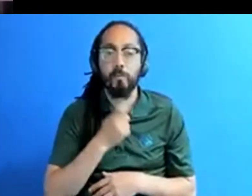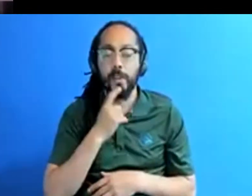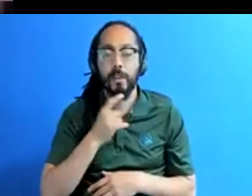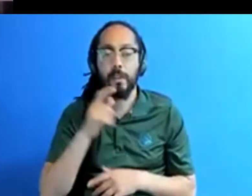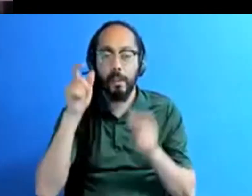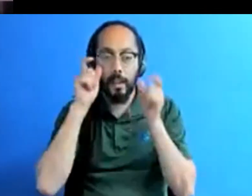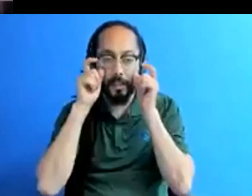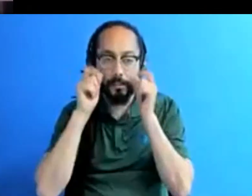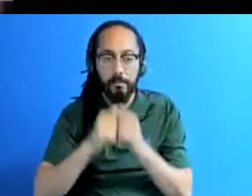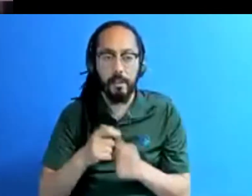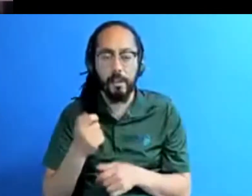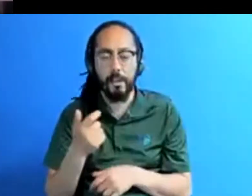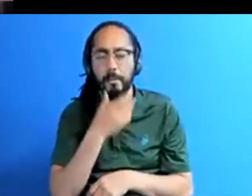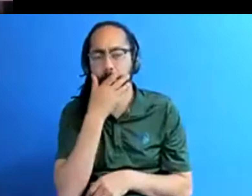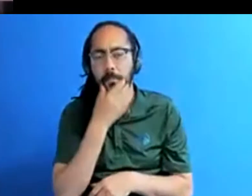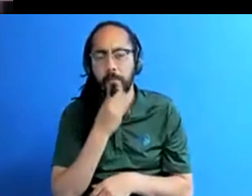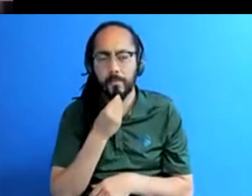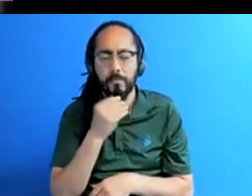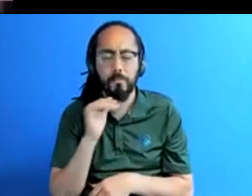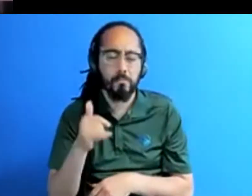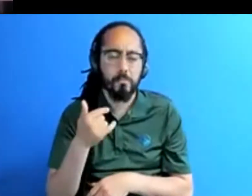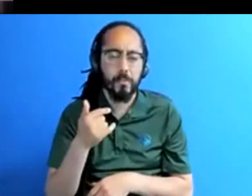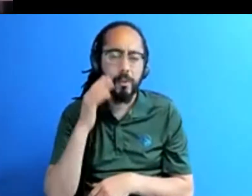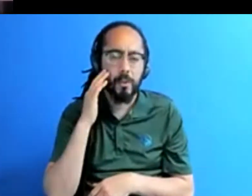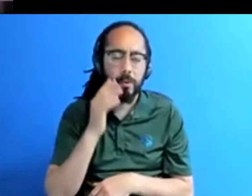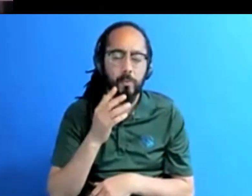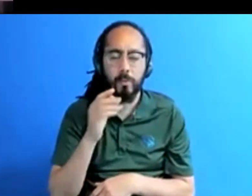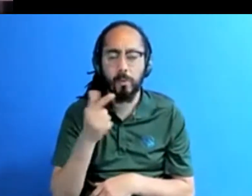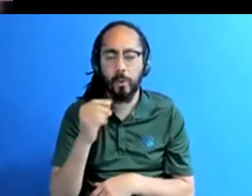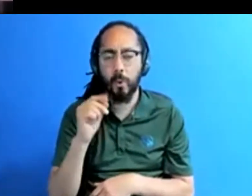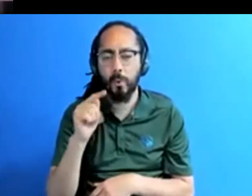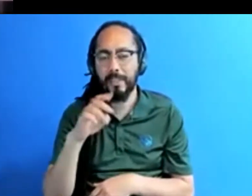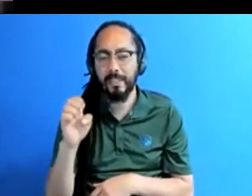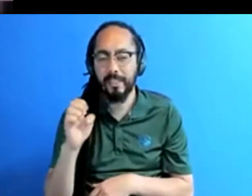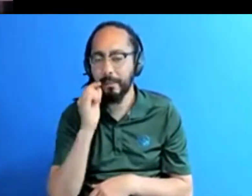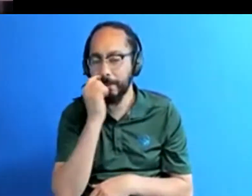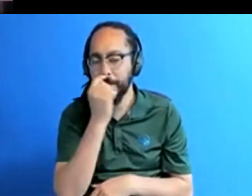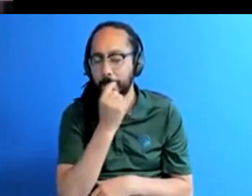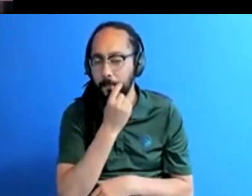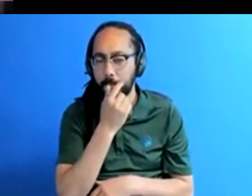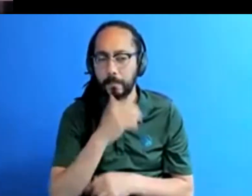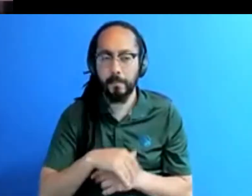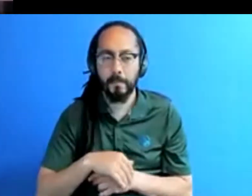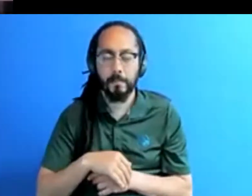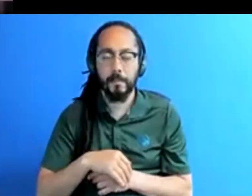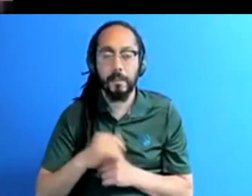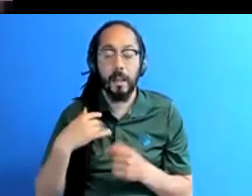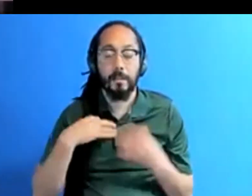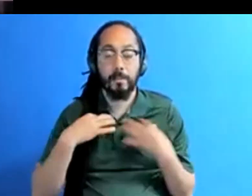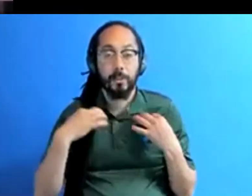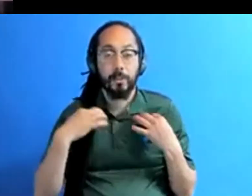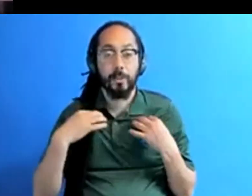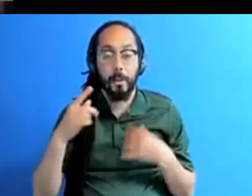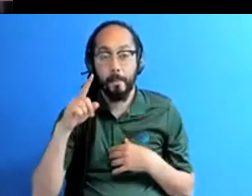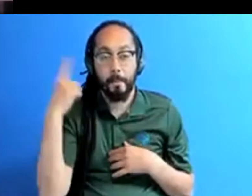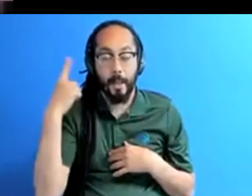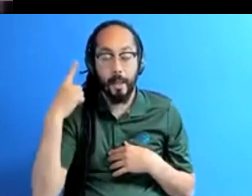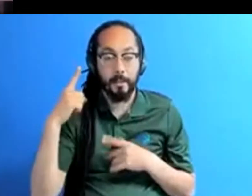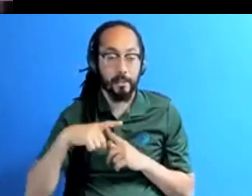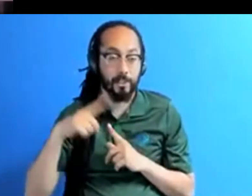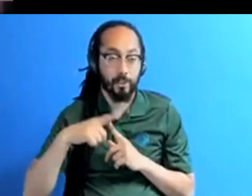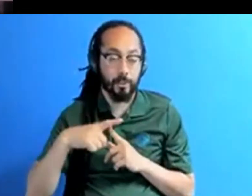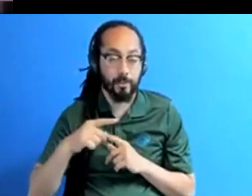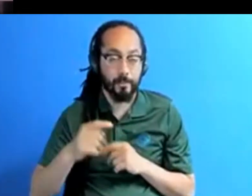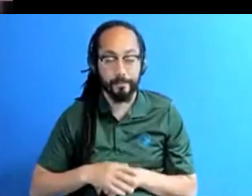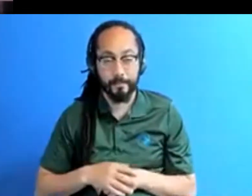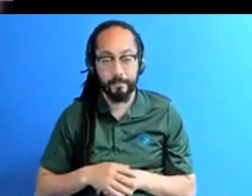a beard, more or less a goatee, the mustache, and I'm wearing a black short sleeve shirt today. Behind